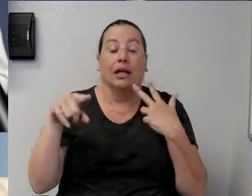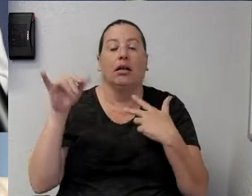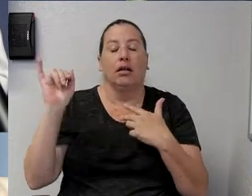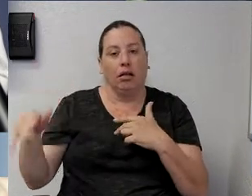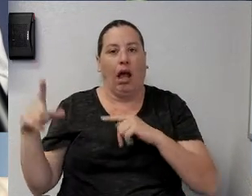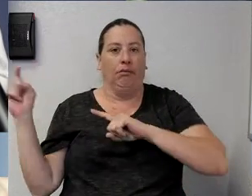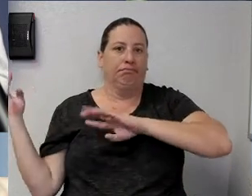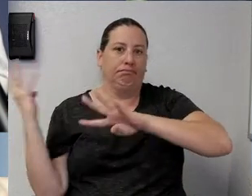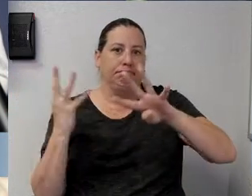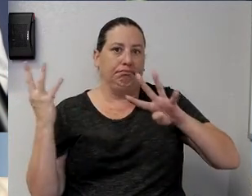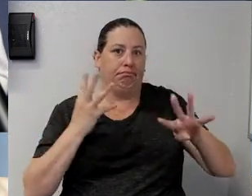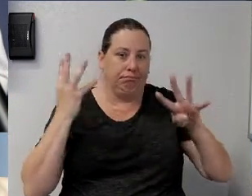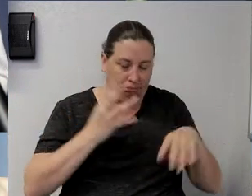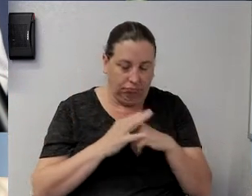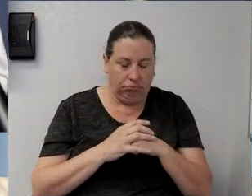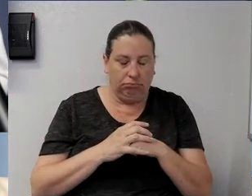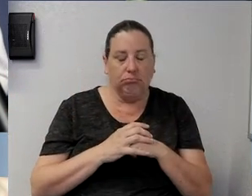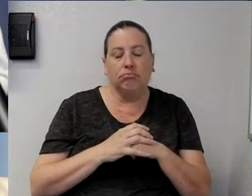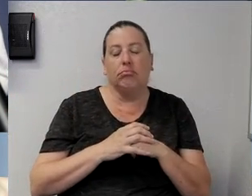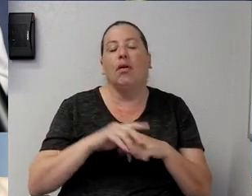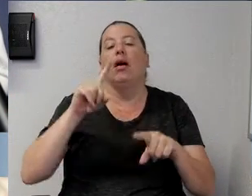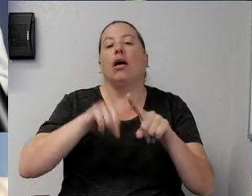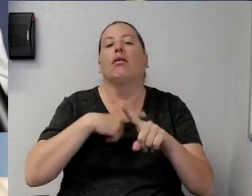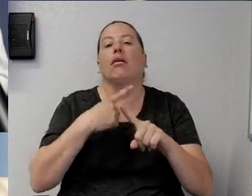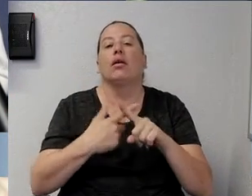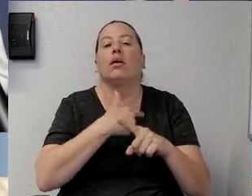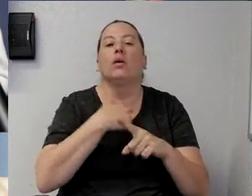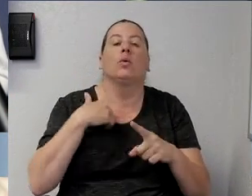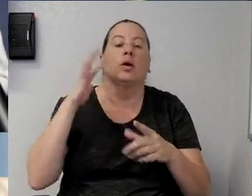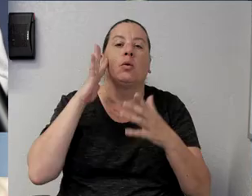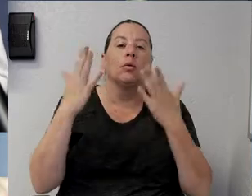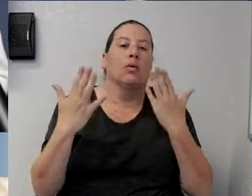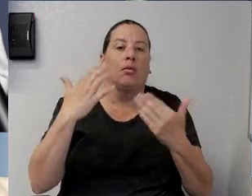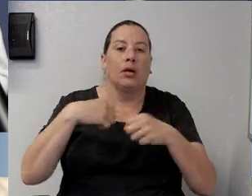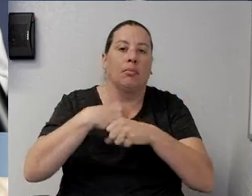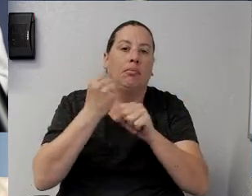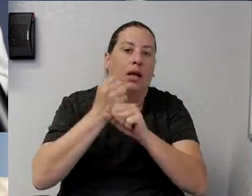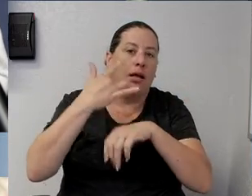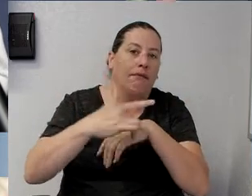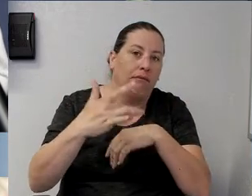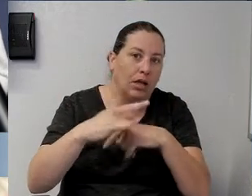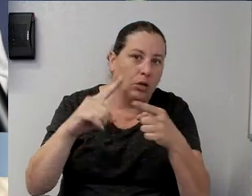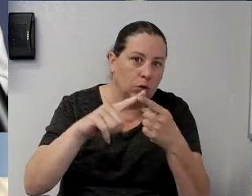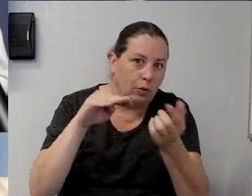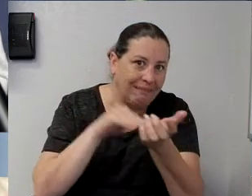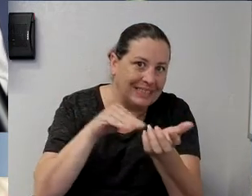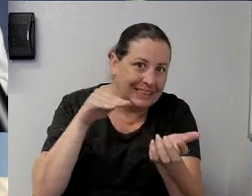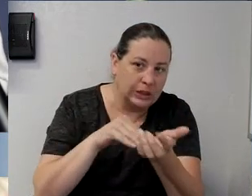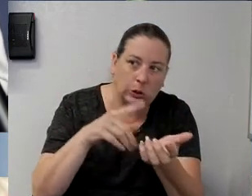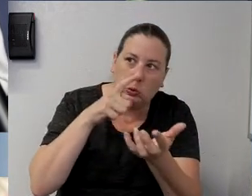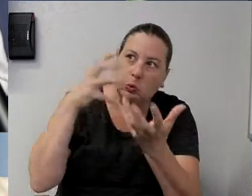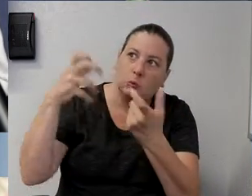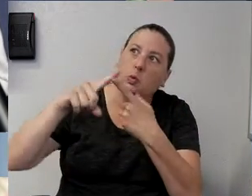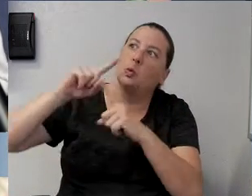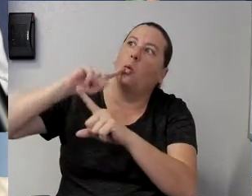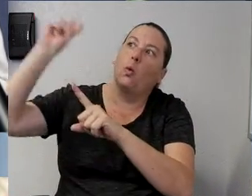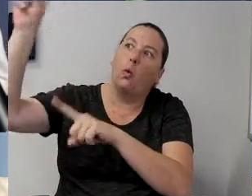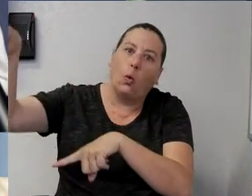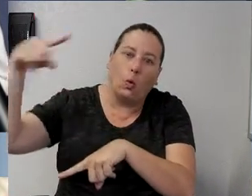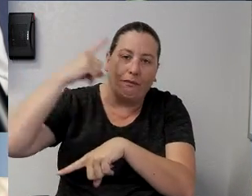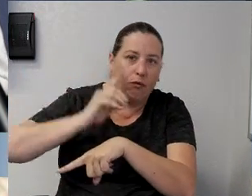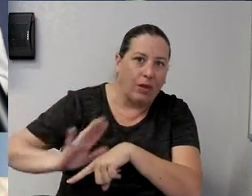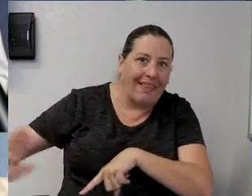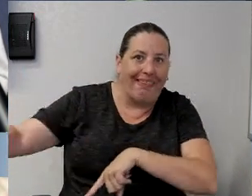not. We then will probably make it available to physicians that want to order it for